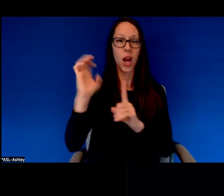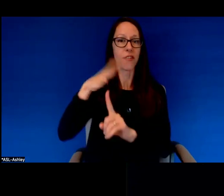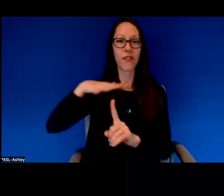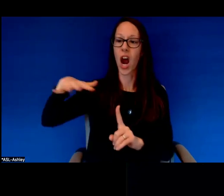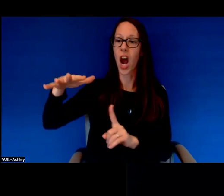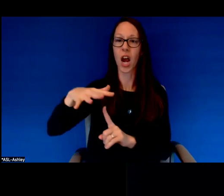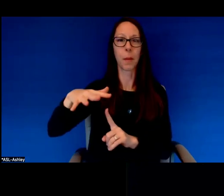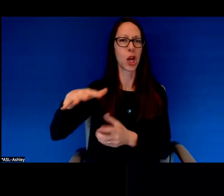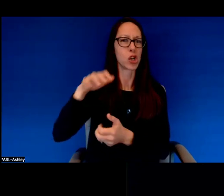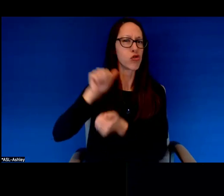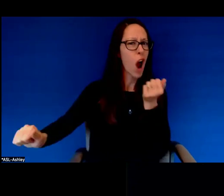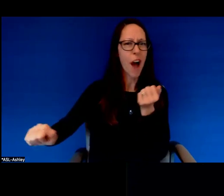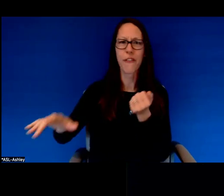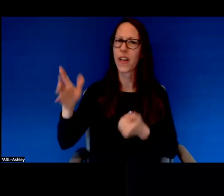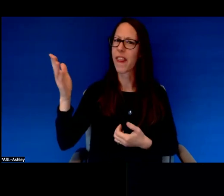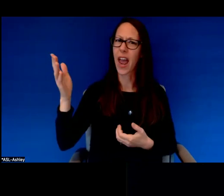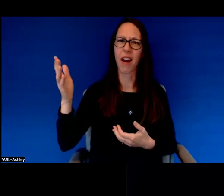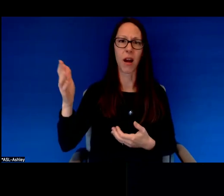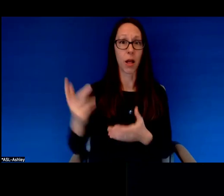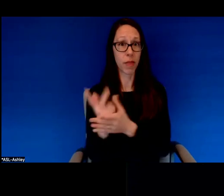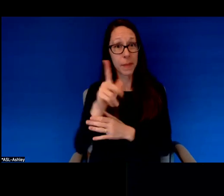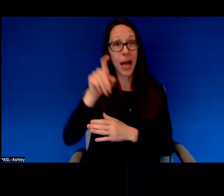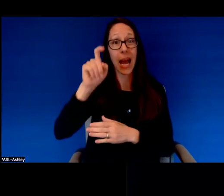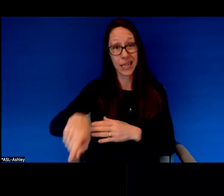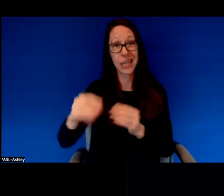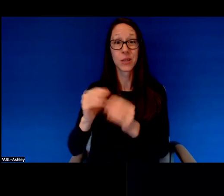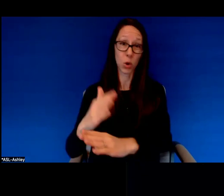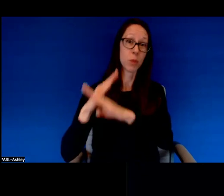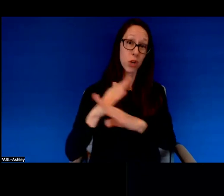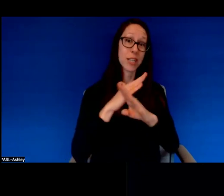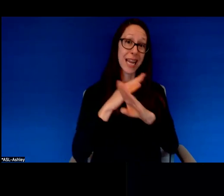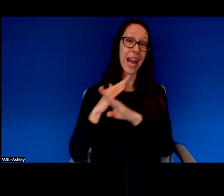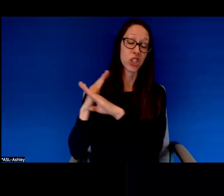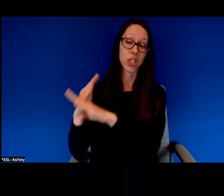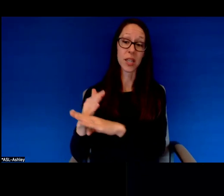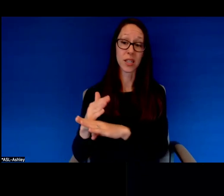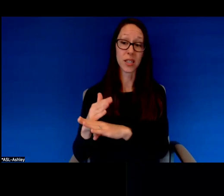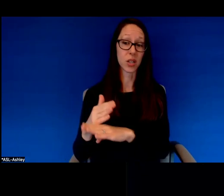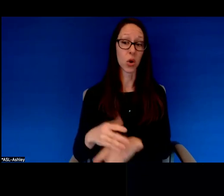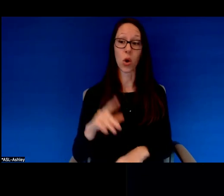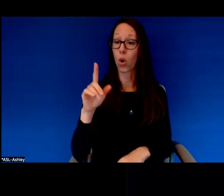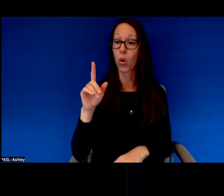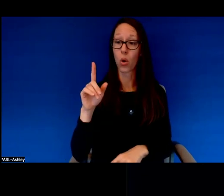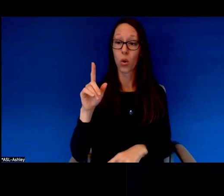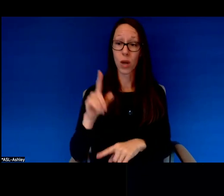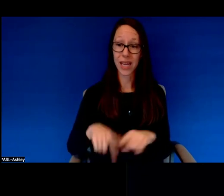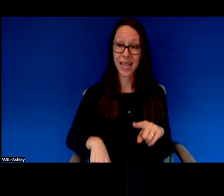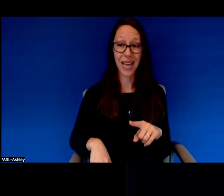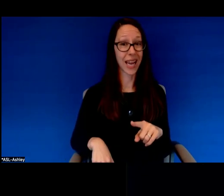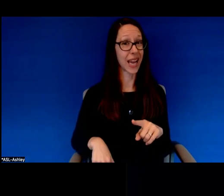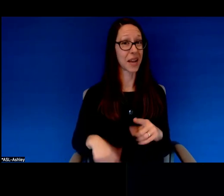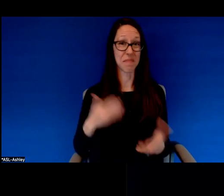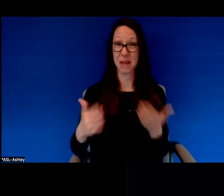really rough. Yeah. So, the plants are going to have the same protections that the astronauts have. So, we won't be Okay. able to probably